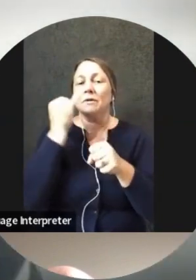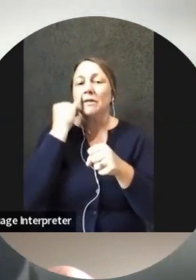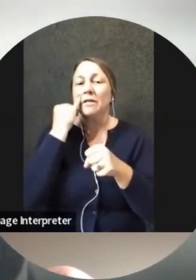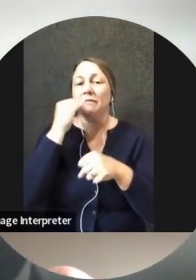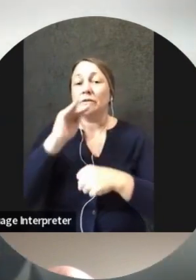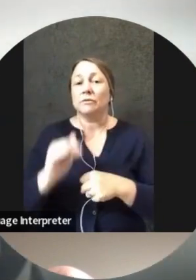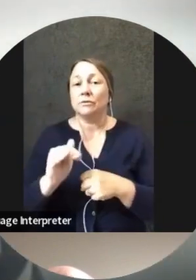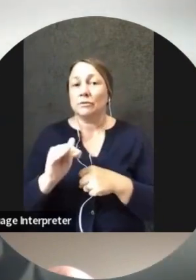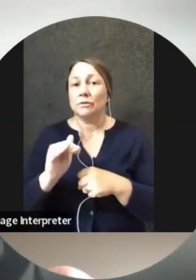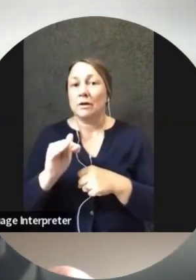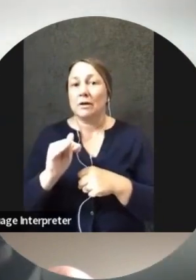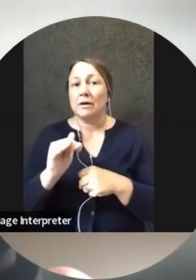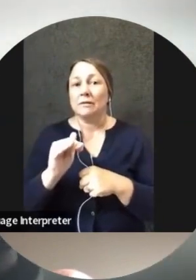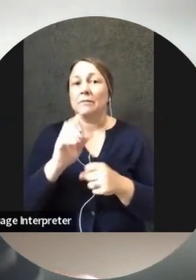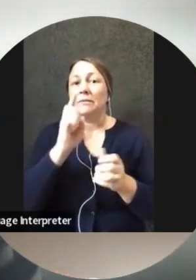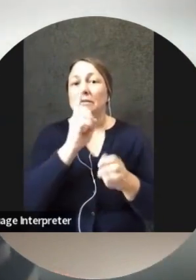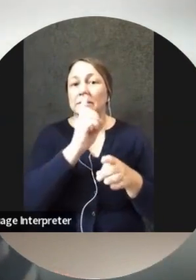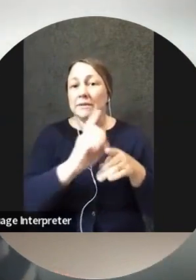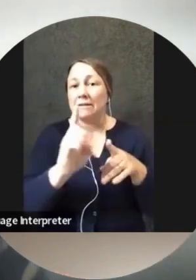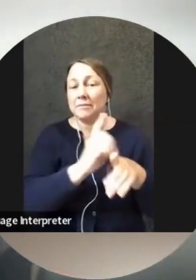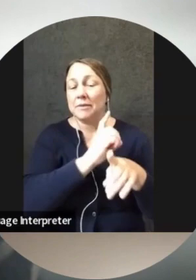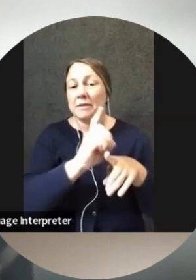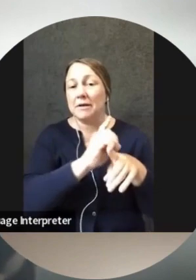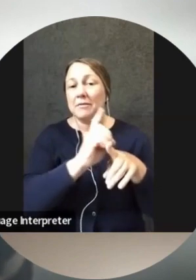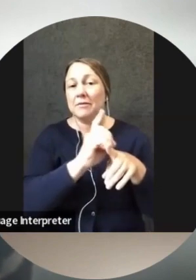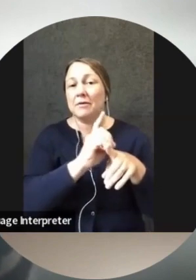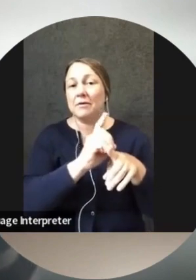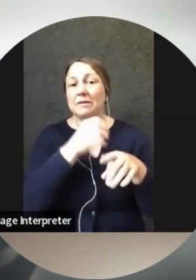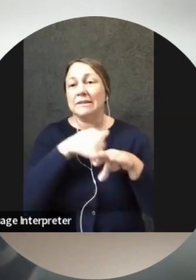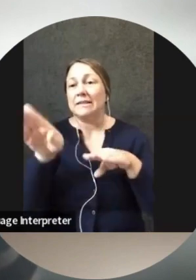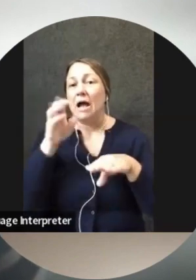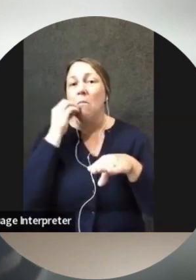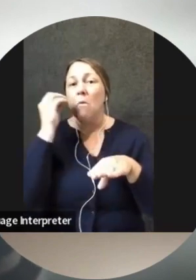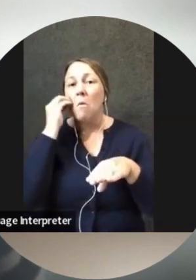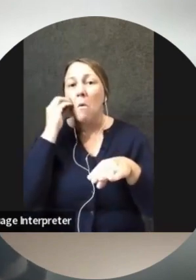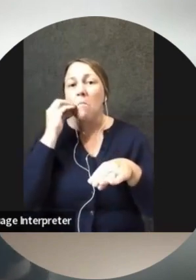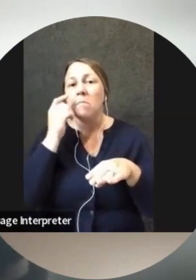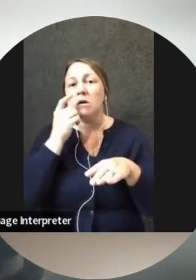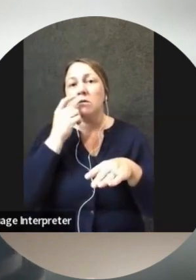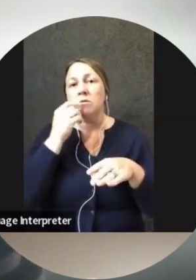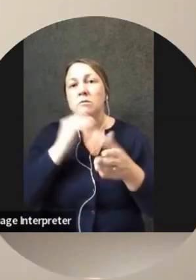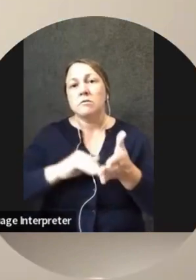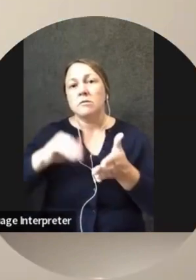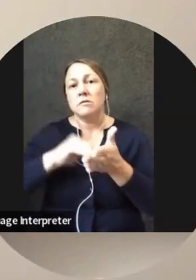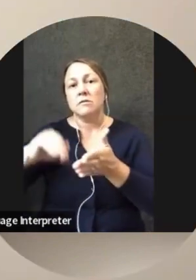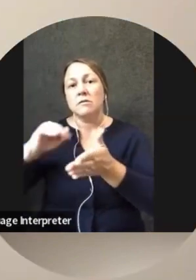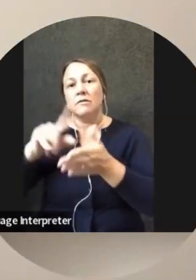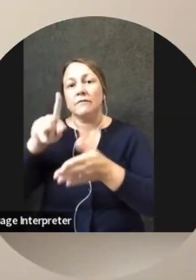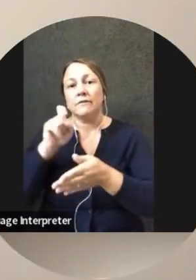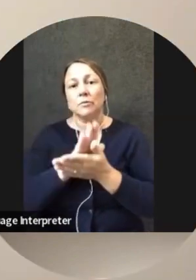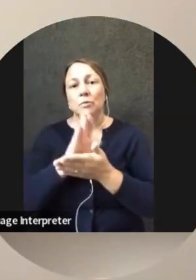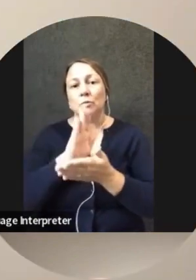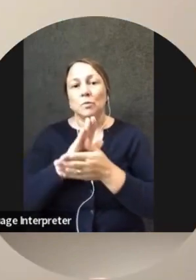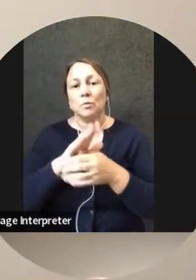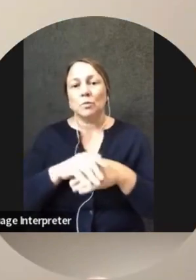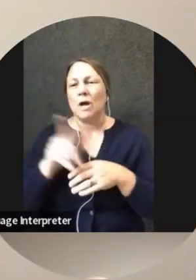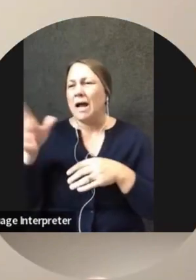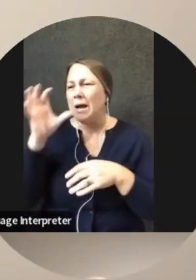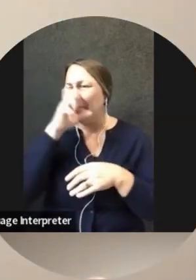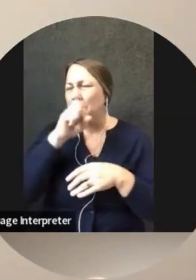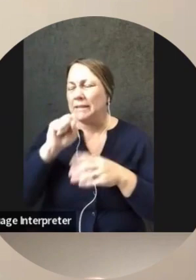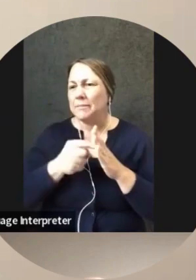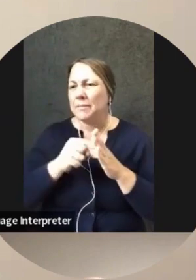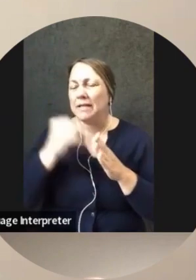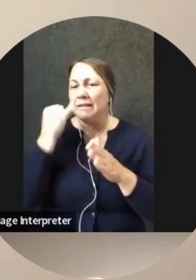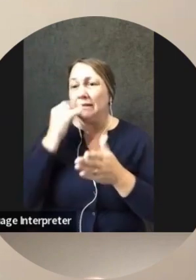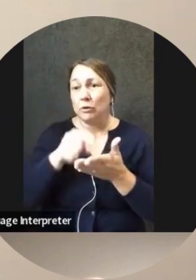punished disciplinarily, including being sent home regularly from school? I missed the beginning, but if a